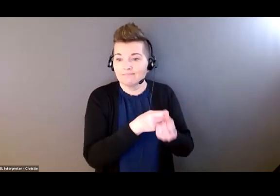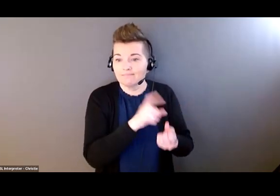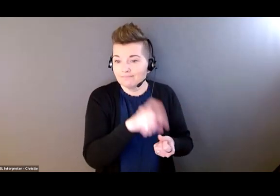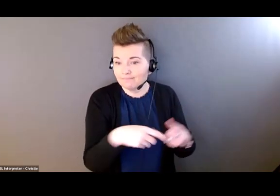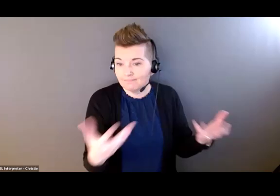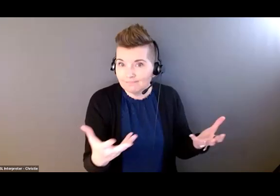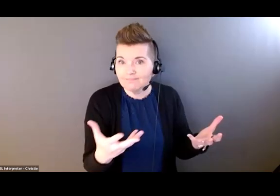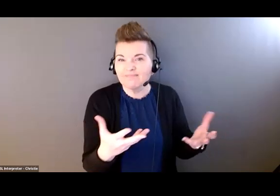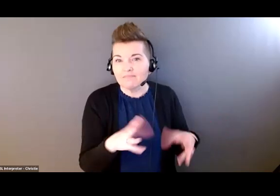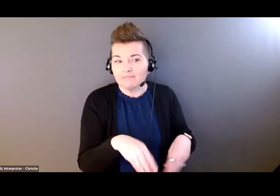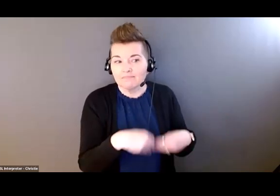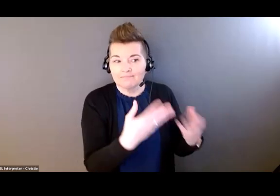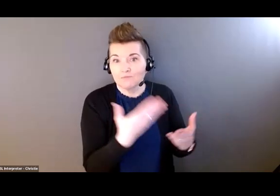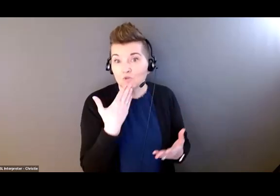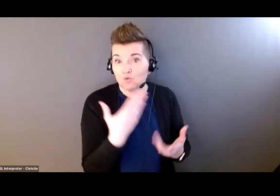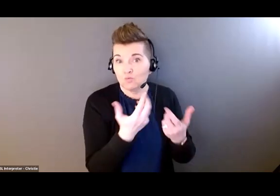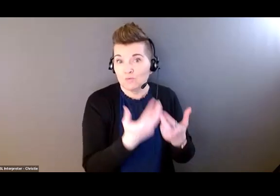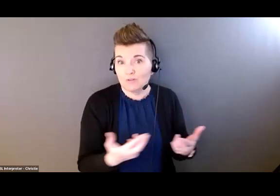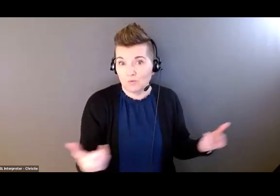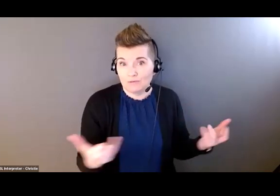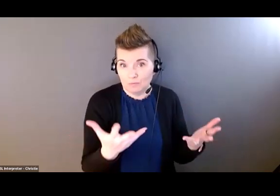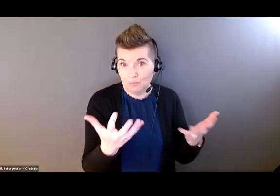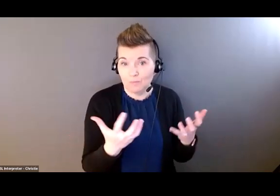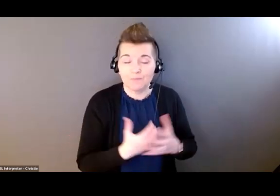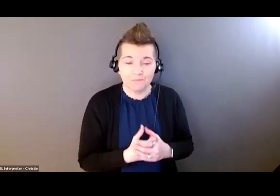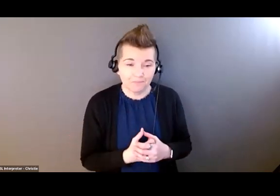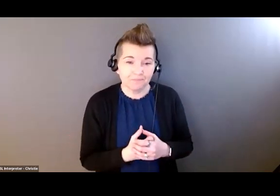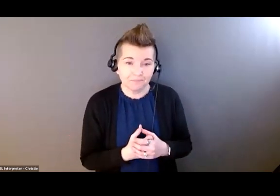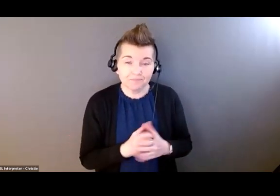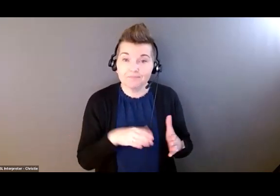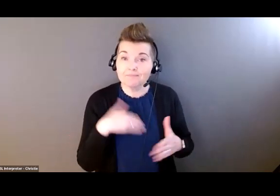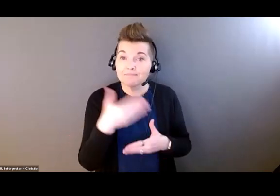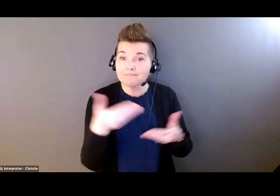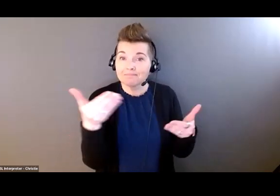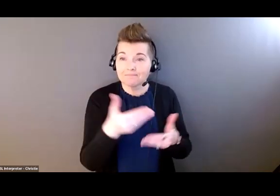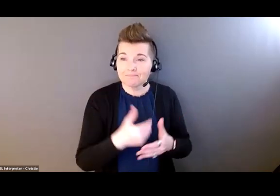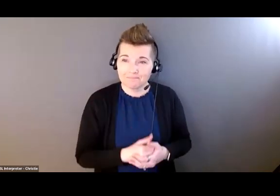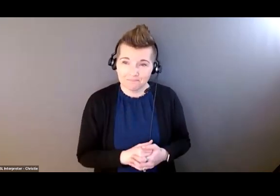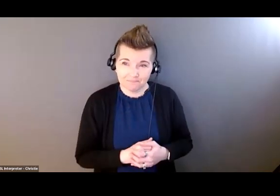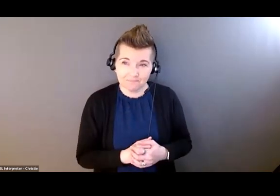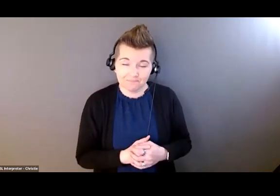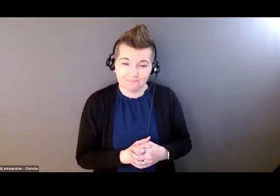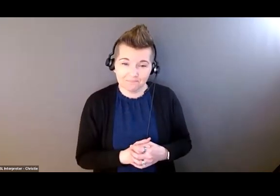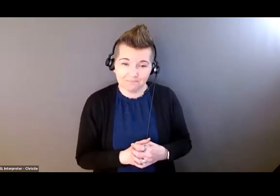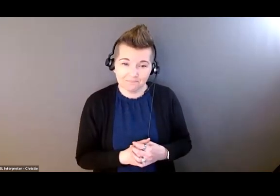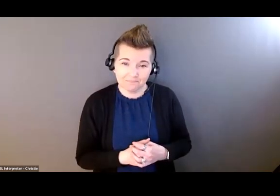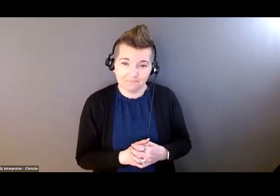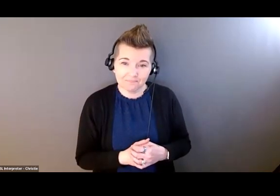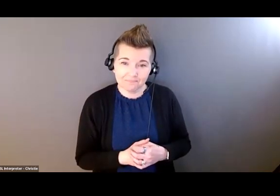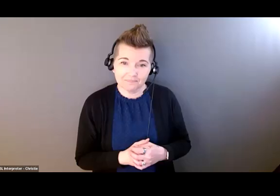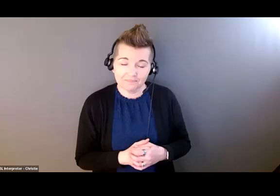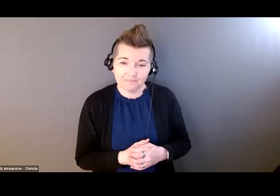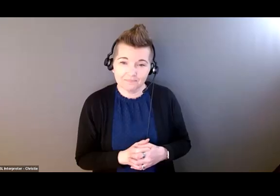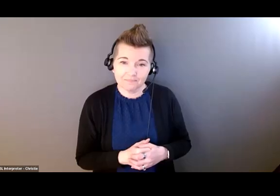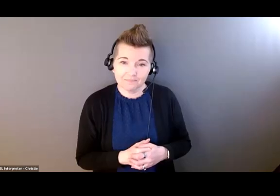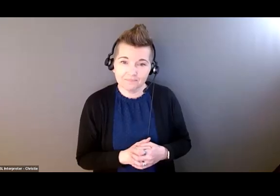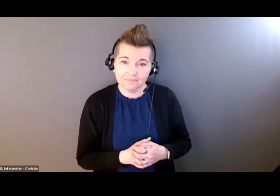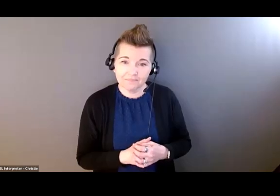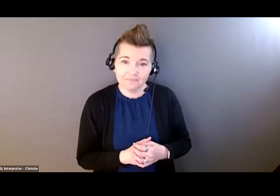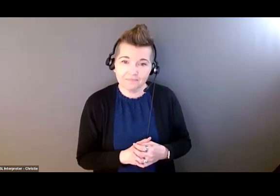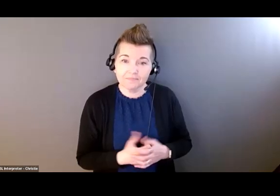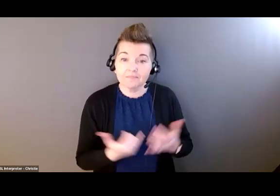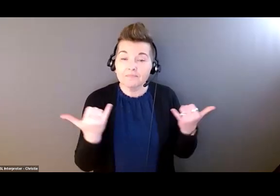be their permanent home, but their next home, and to support and with their resources. Next slide, please.